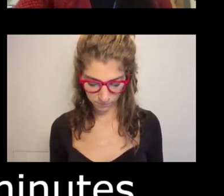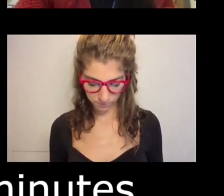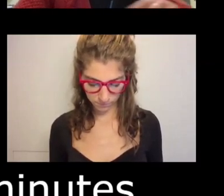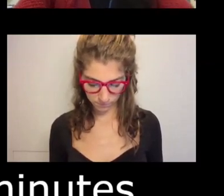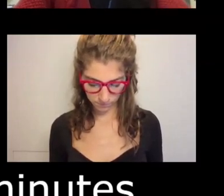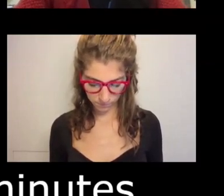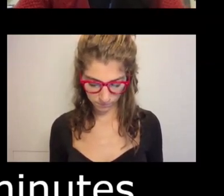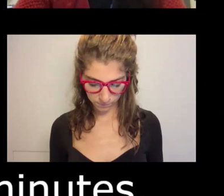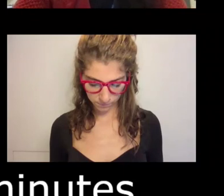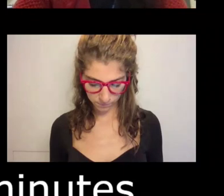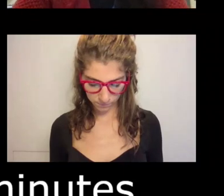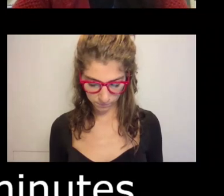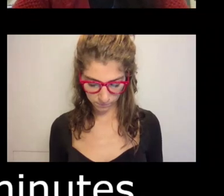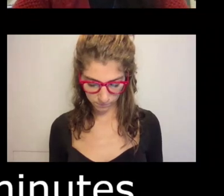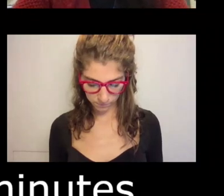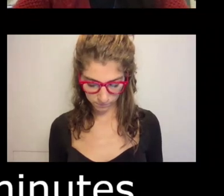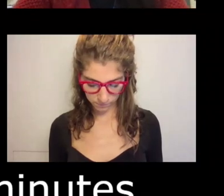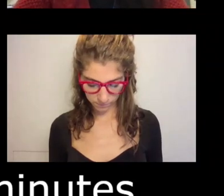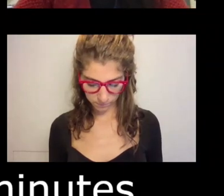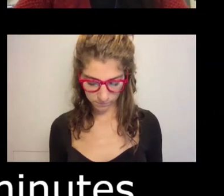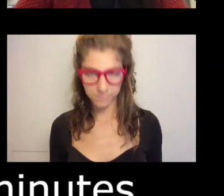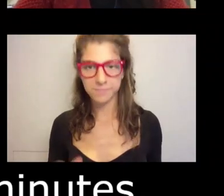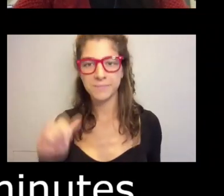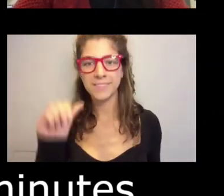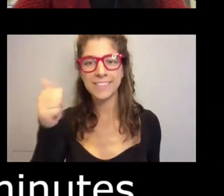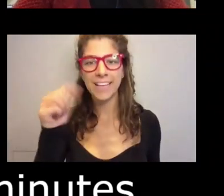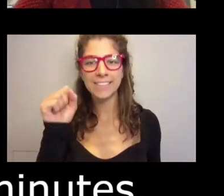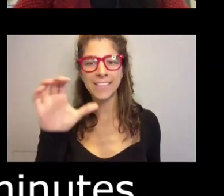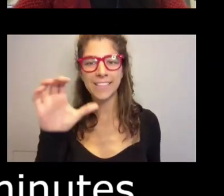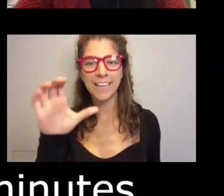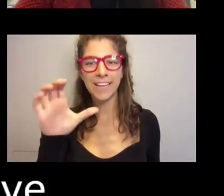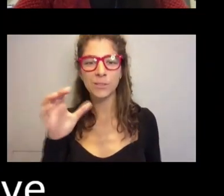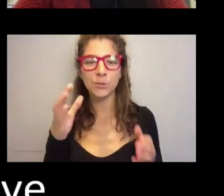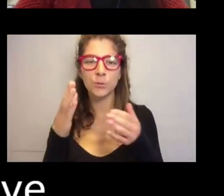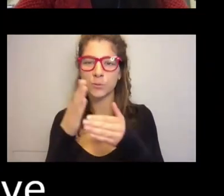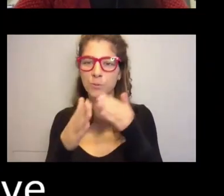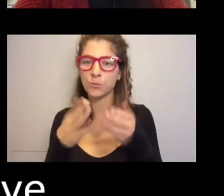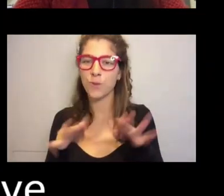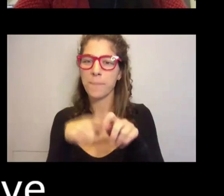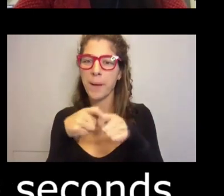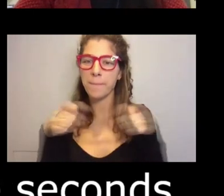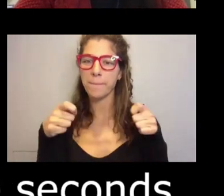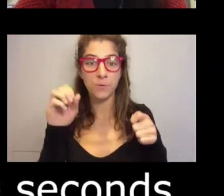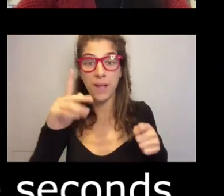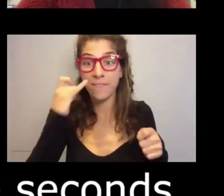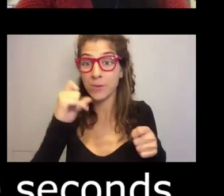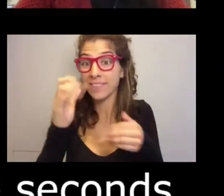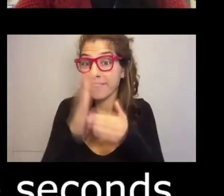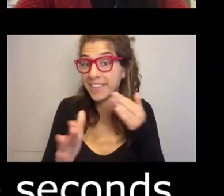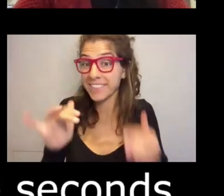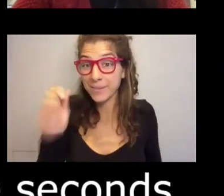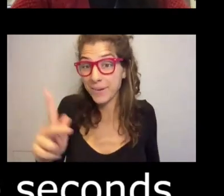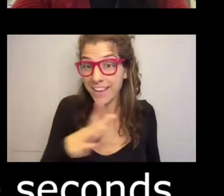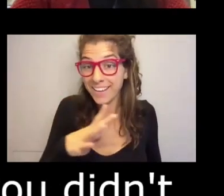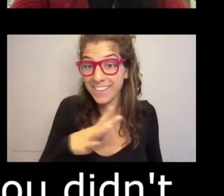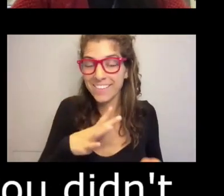All right, I'm going to give everyone about 10 more seconds to wrap up. It's okay if you didn't finish.